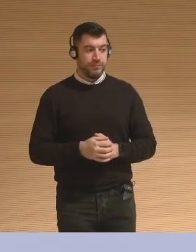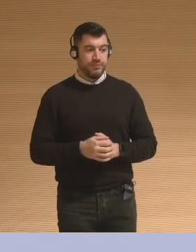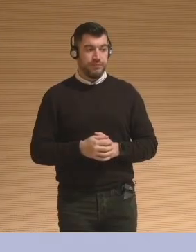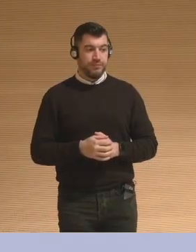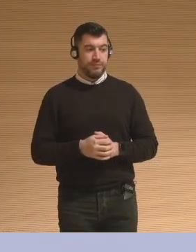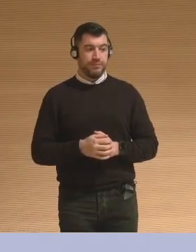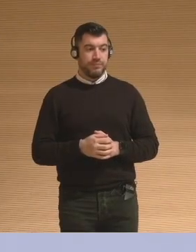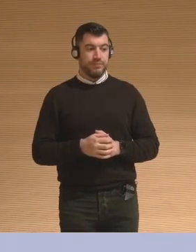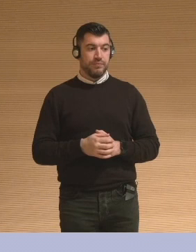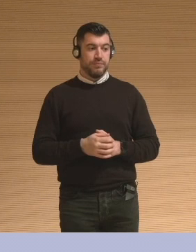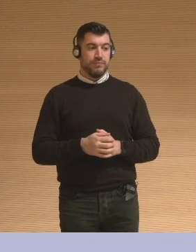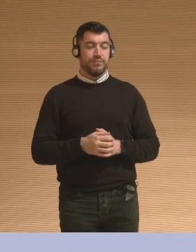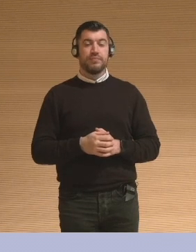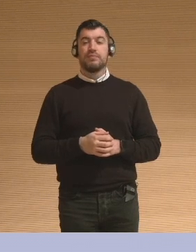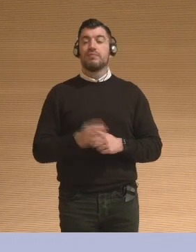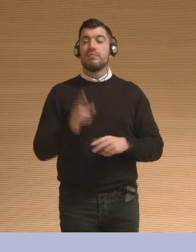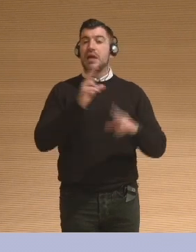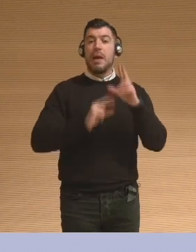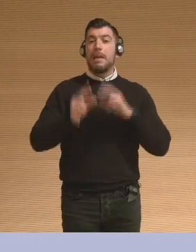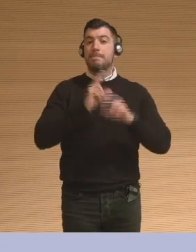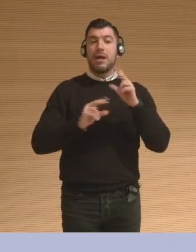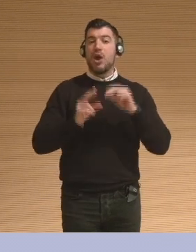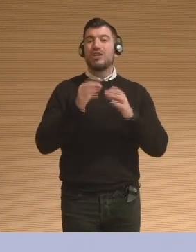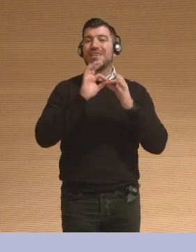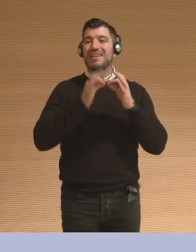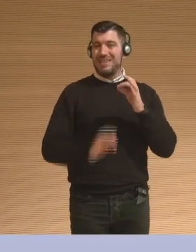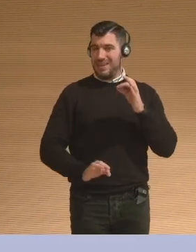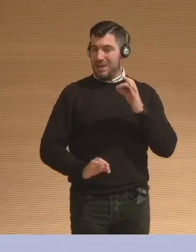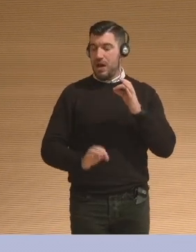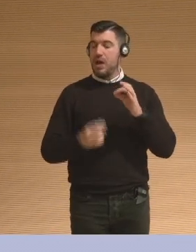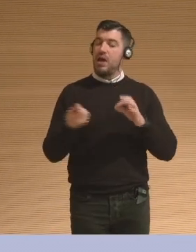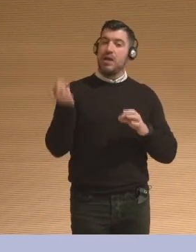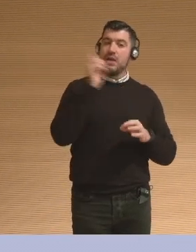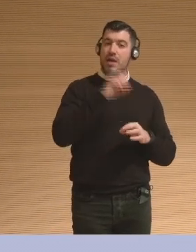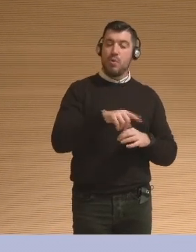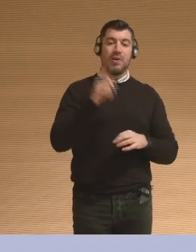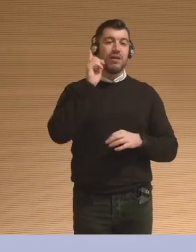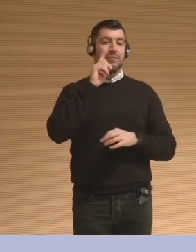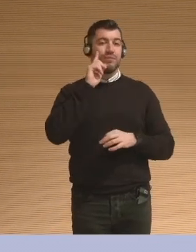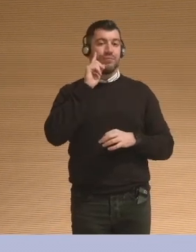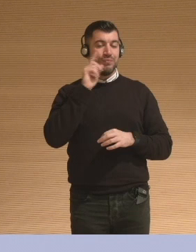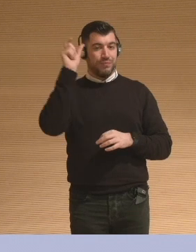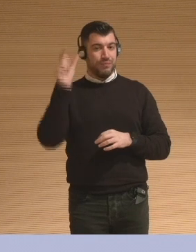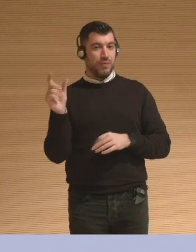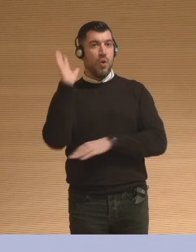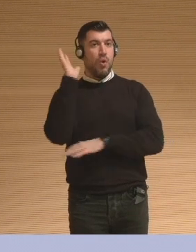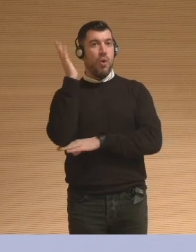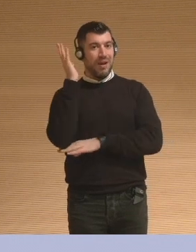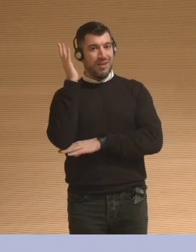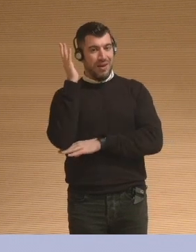Speaking of evidence, our next speaker, online speaker, is Dr. Karen Mack, a research fellow